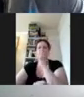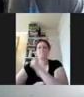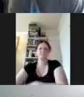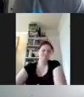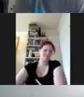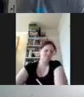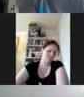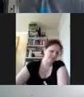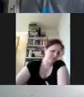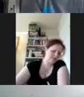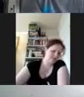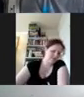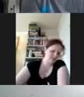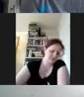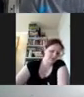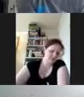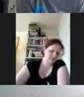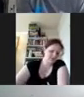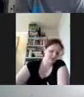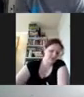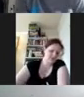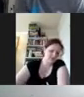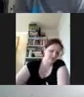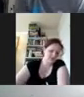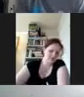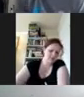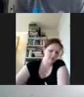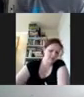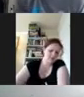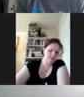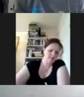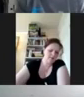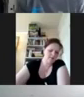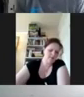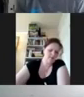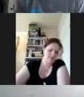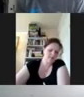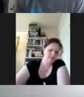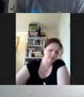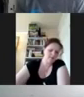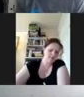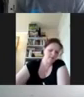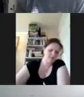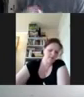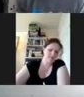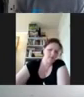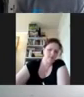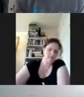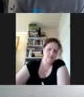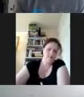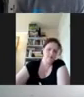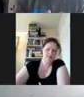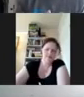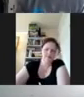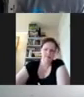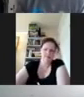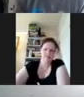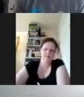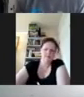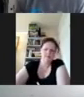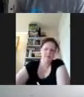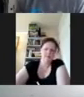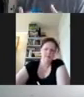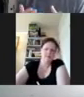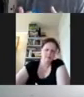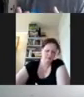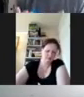So my prime reason for setting up sessions with some of my digital learners has really been from a social